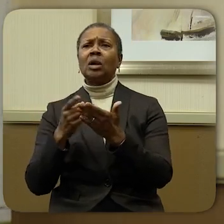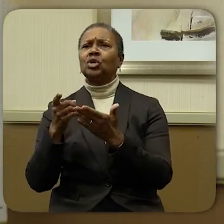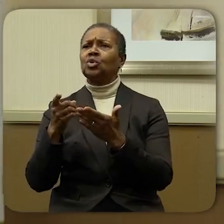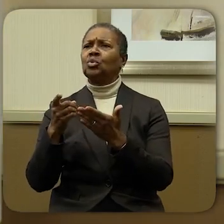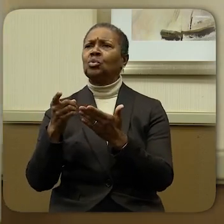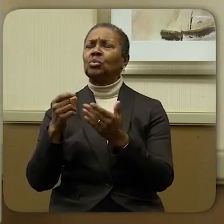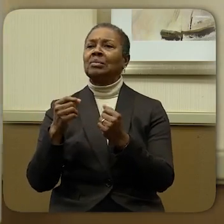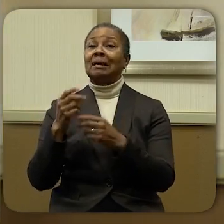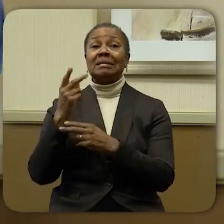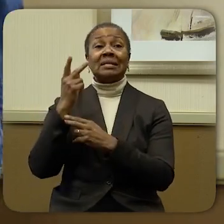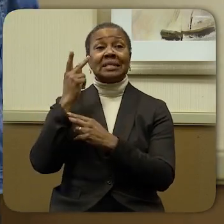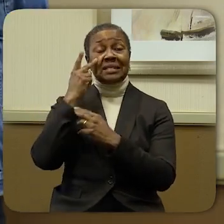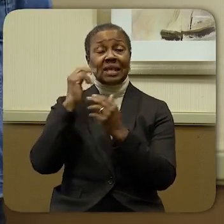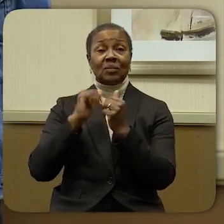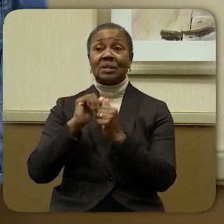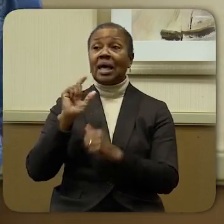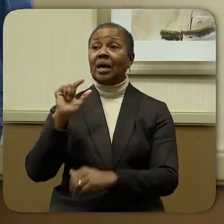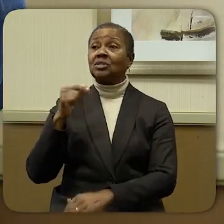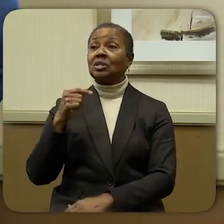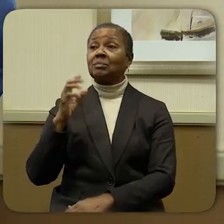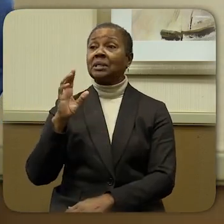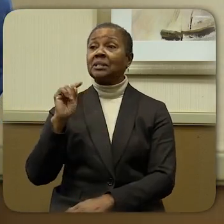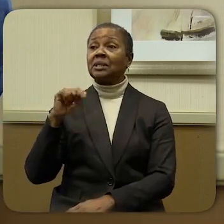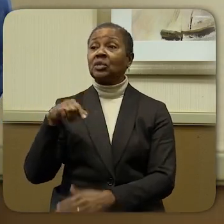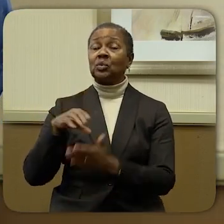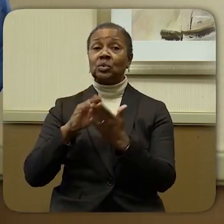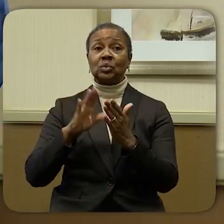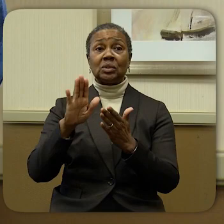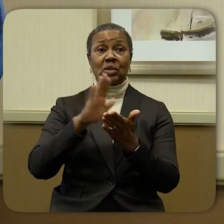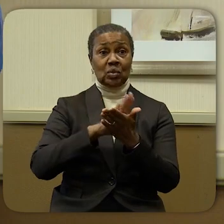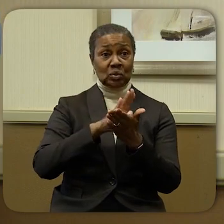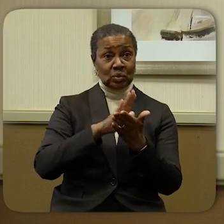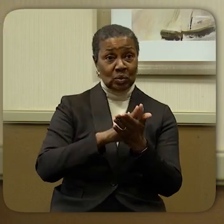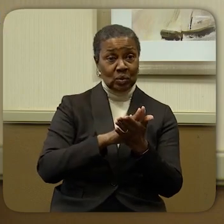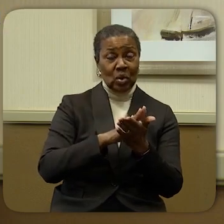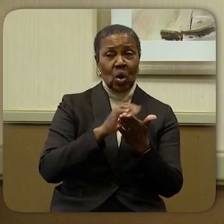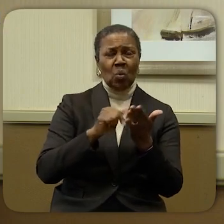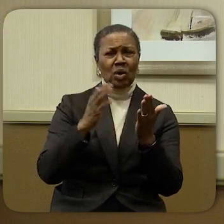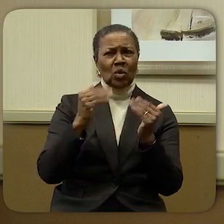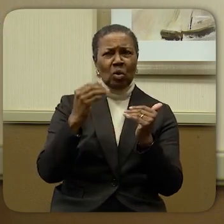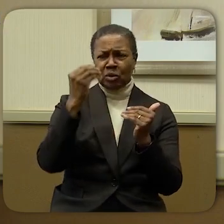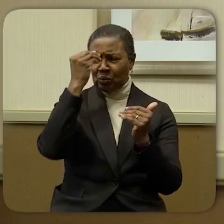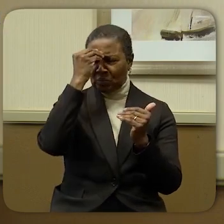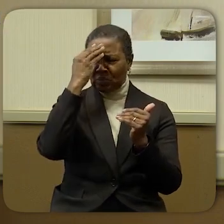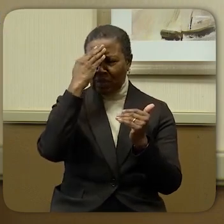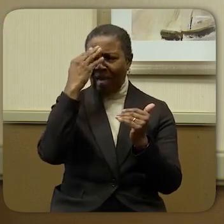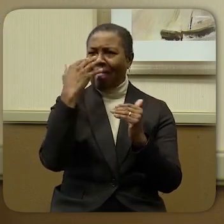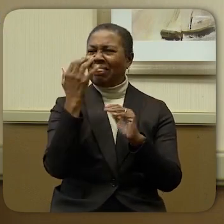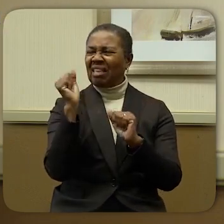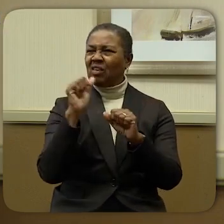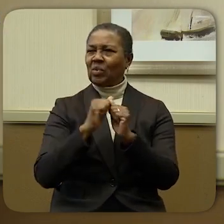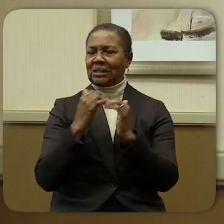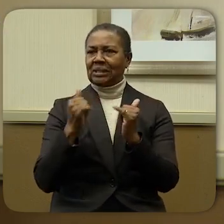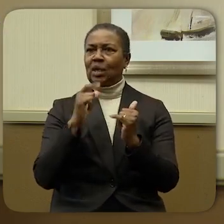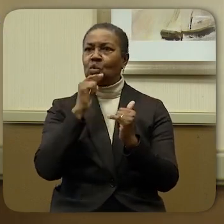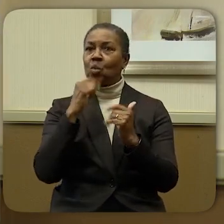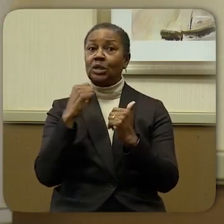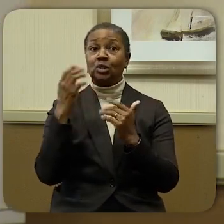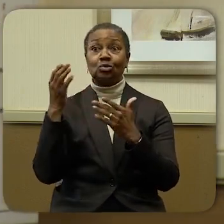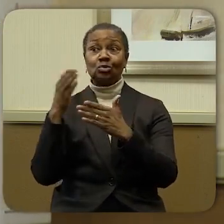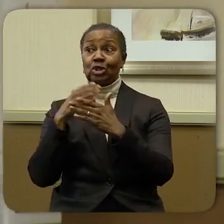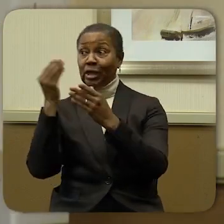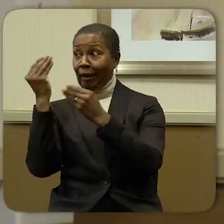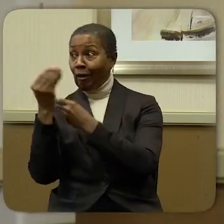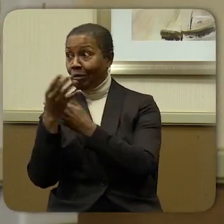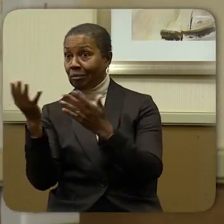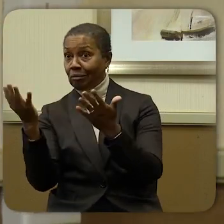that you're either seeing with LGBTQ students in your schools or what you hope to leave with today. Who'd like to share